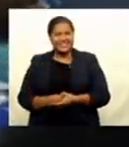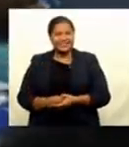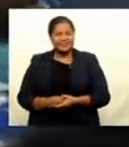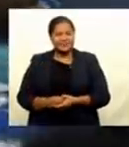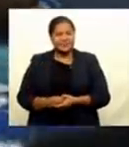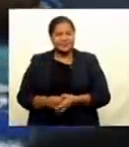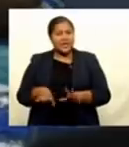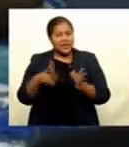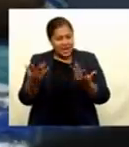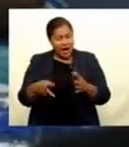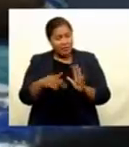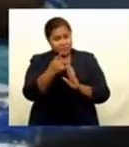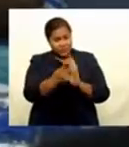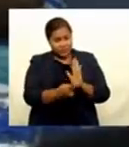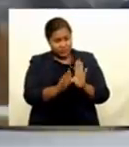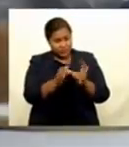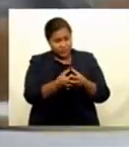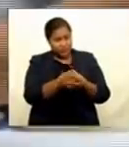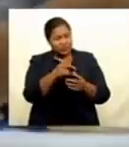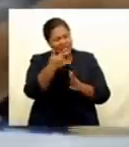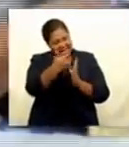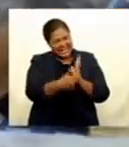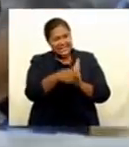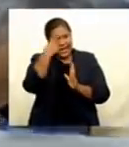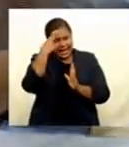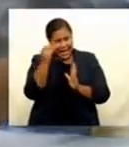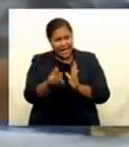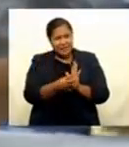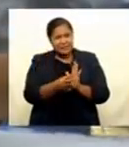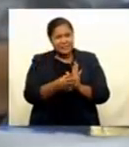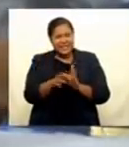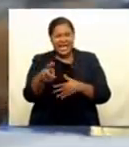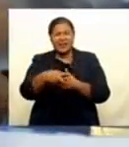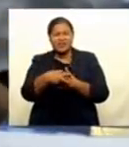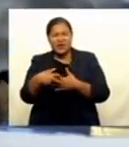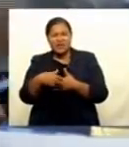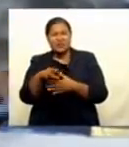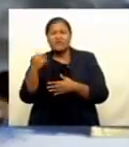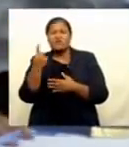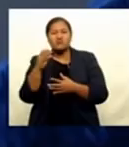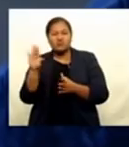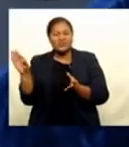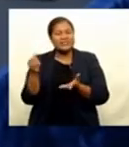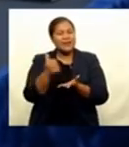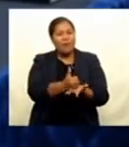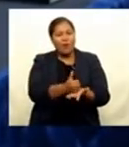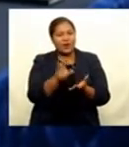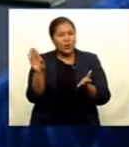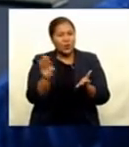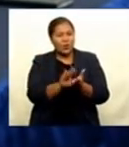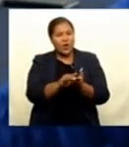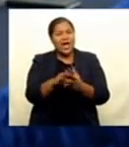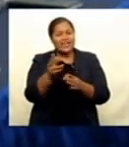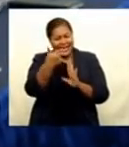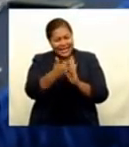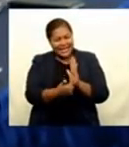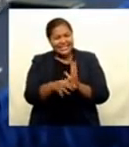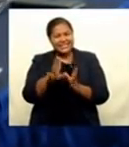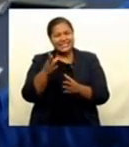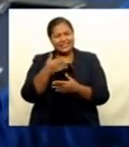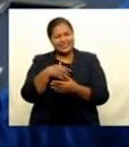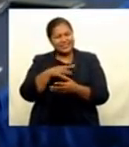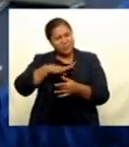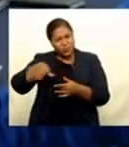Candidates are now required to list the names and addresses of donors. They must also list for them, their spouse and children,